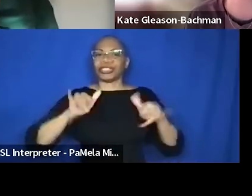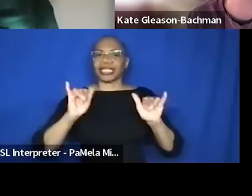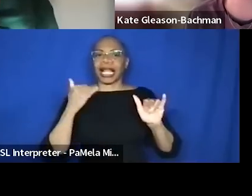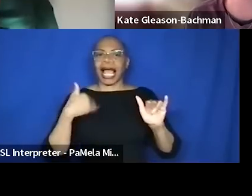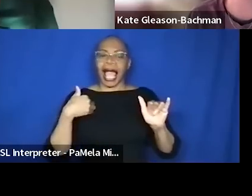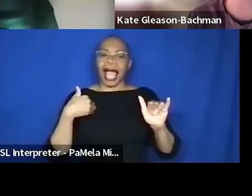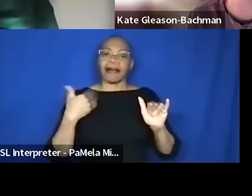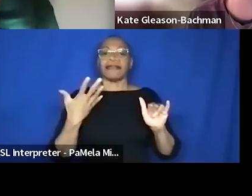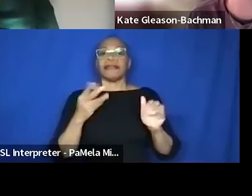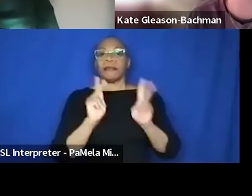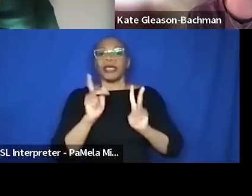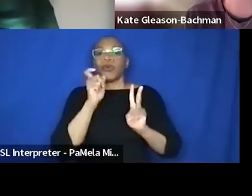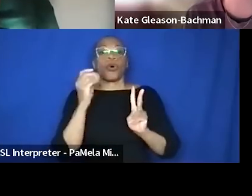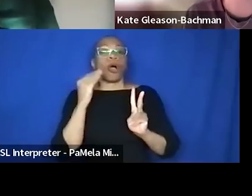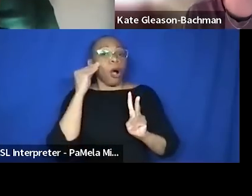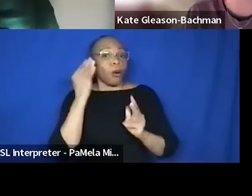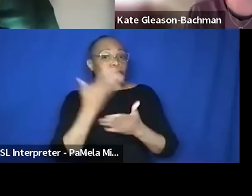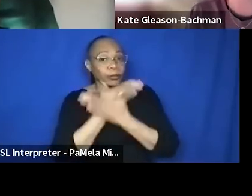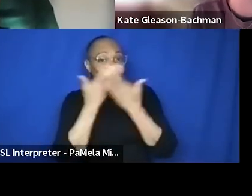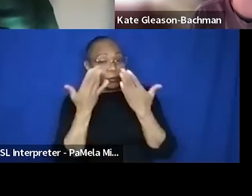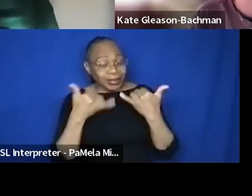still need help.